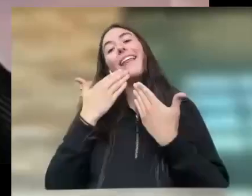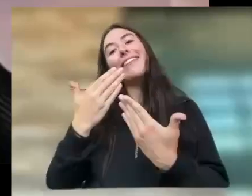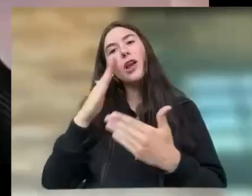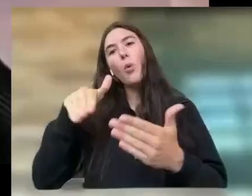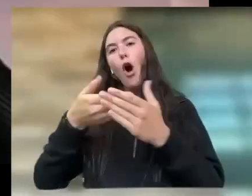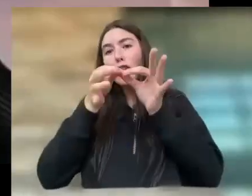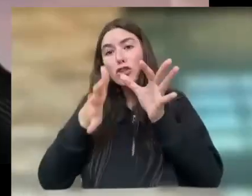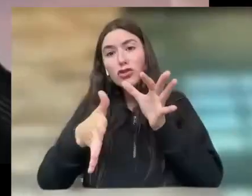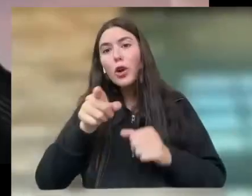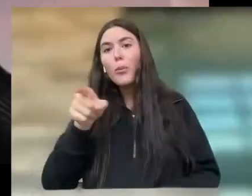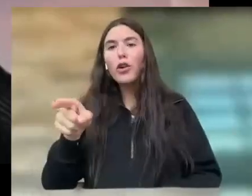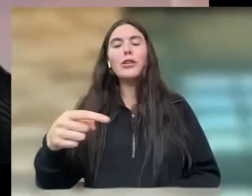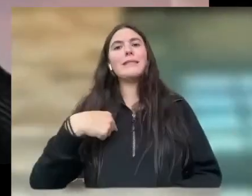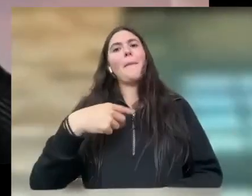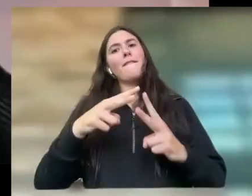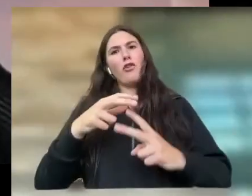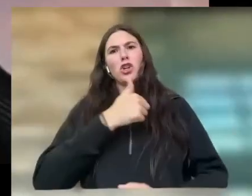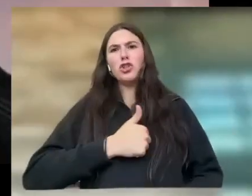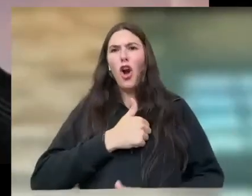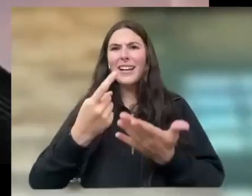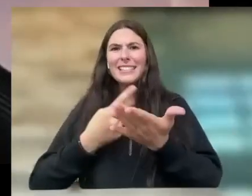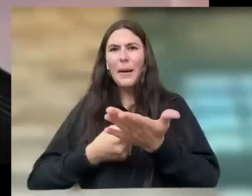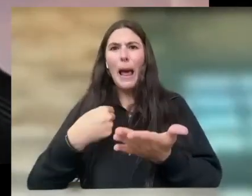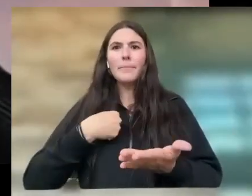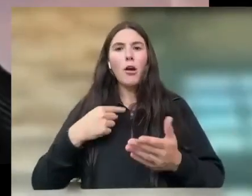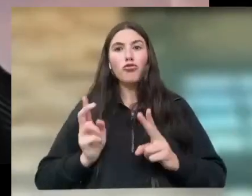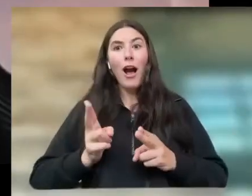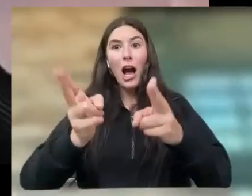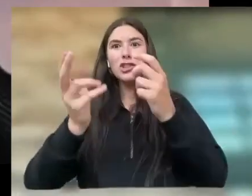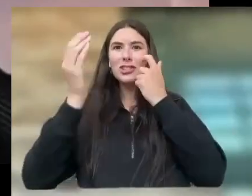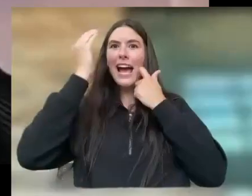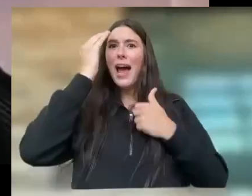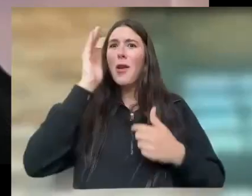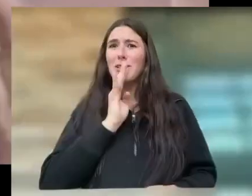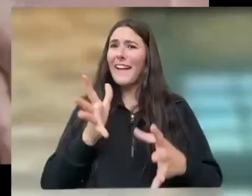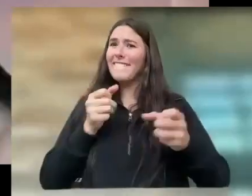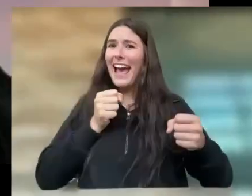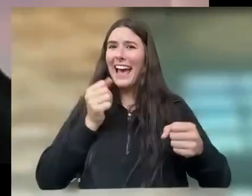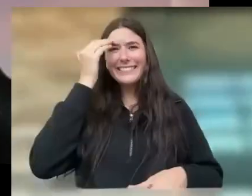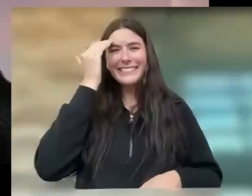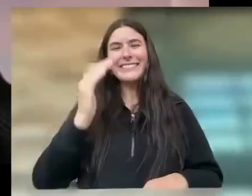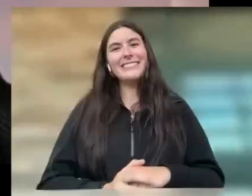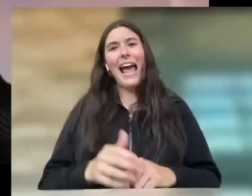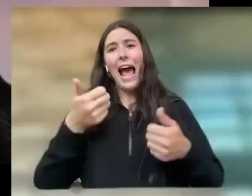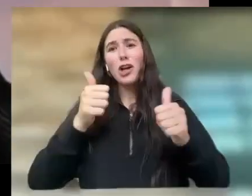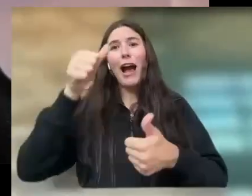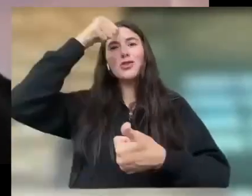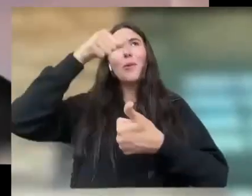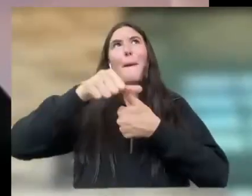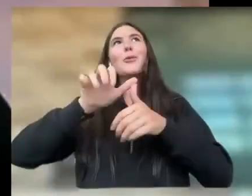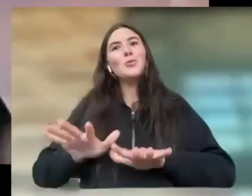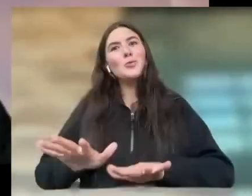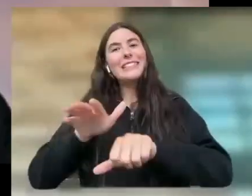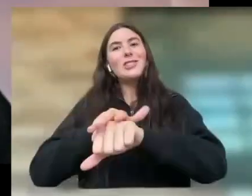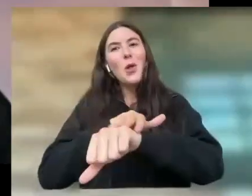And I am so sorry that sometimes I was rushing. I know I was speaking fast at sometimes, and I tried to remember to slow down a